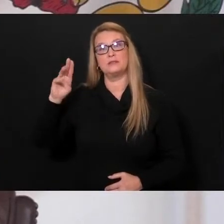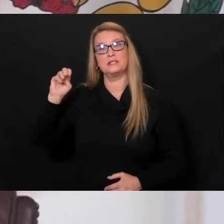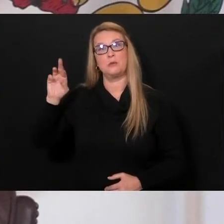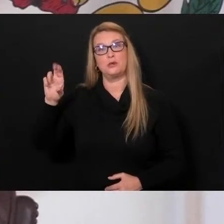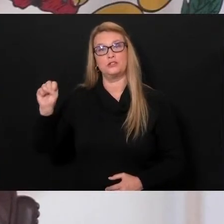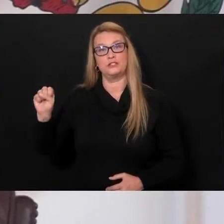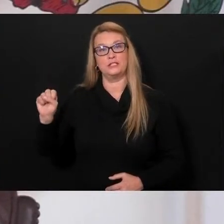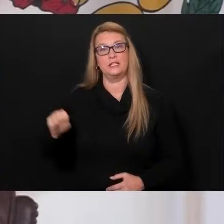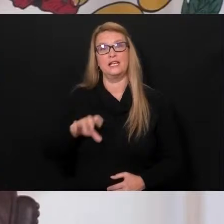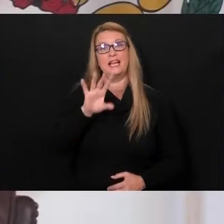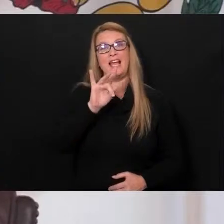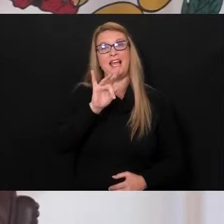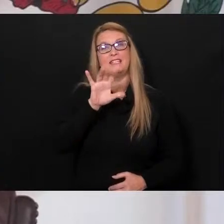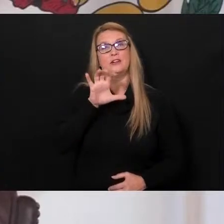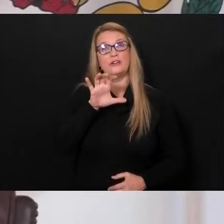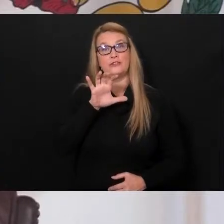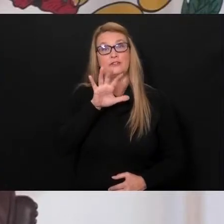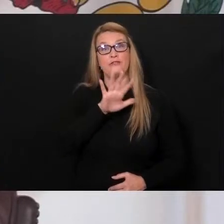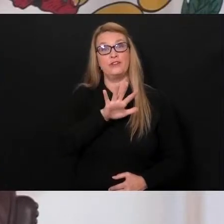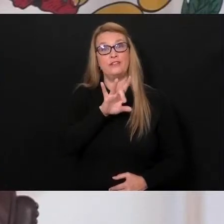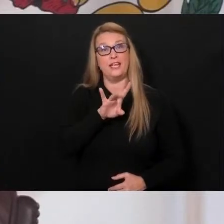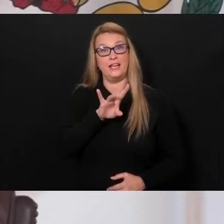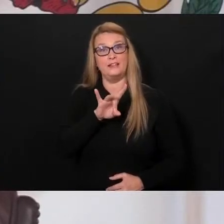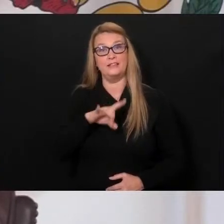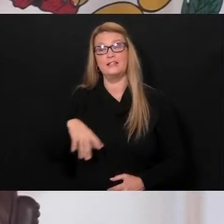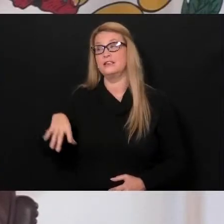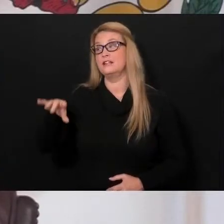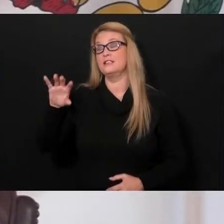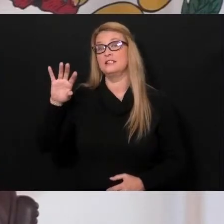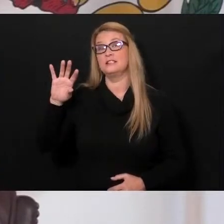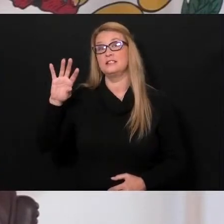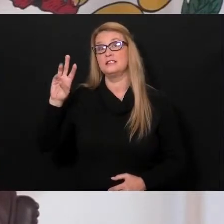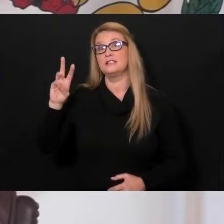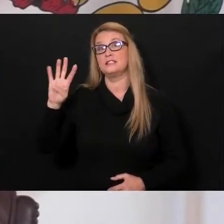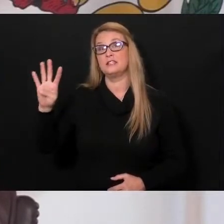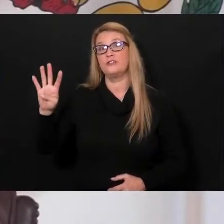County. Our 1858th death is a